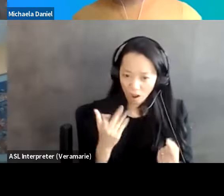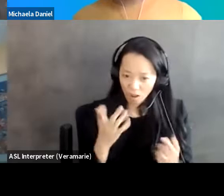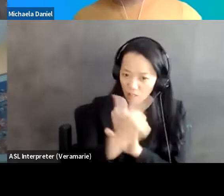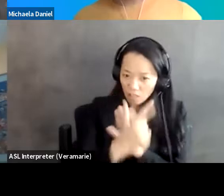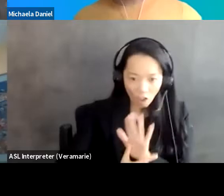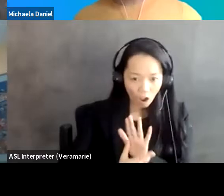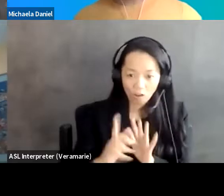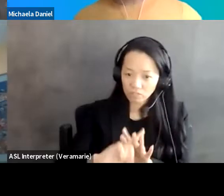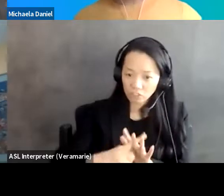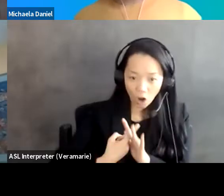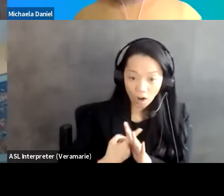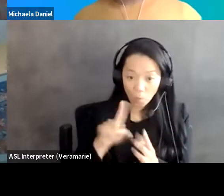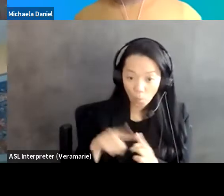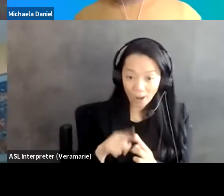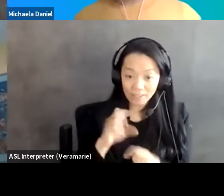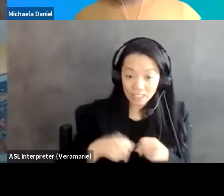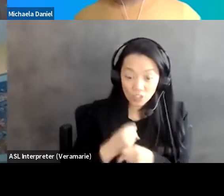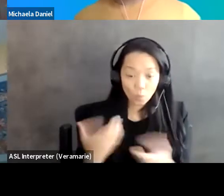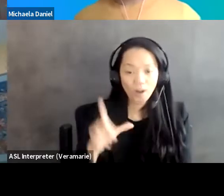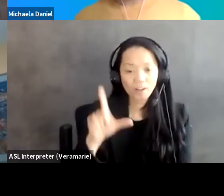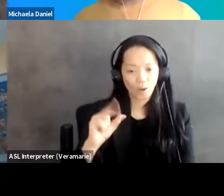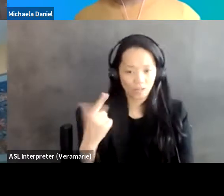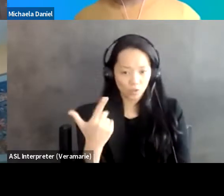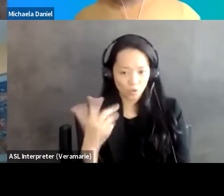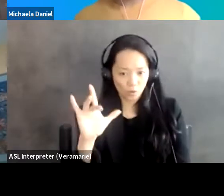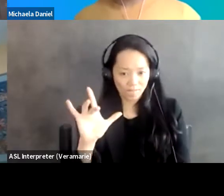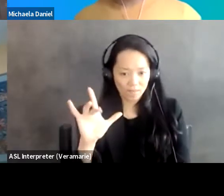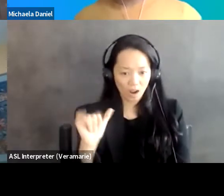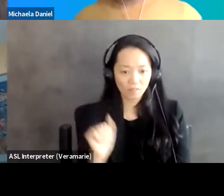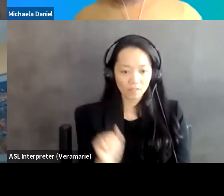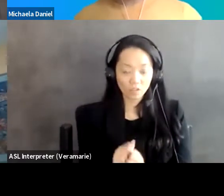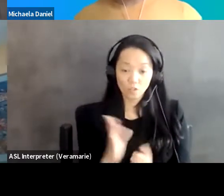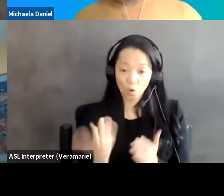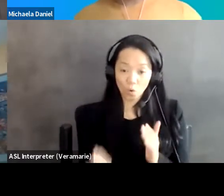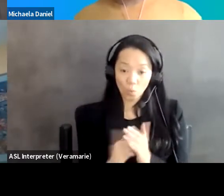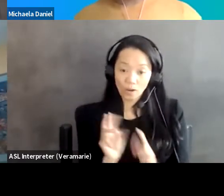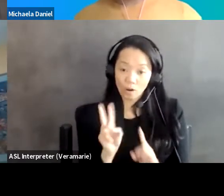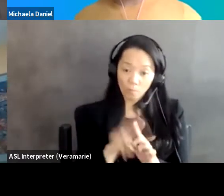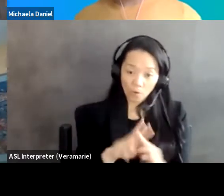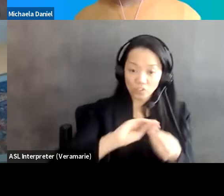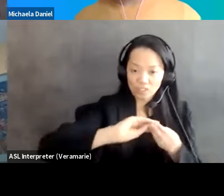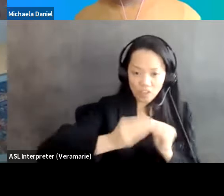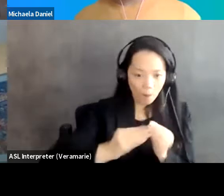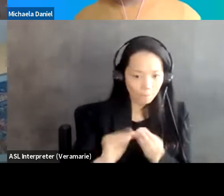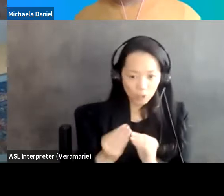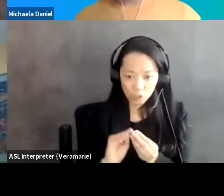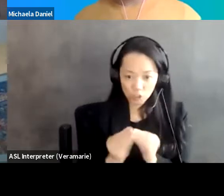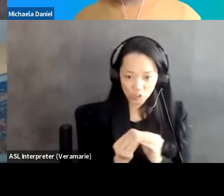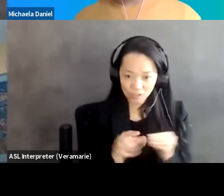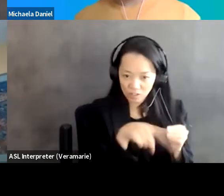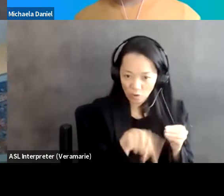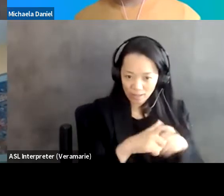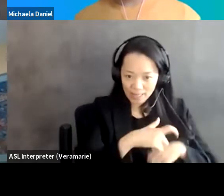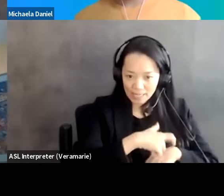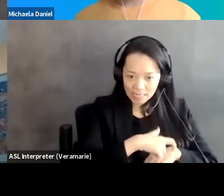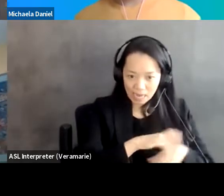until 2025, meaning that the reapportionment of those numbers cannot be used for the